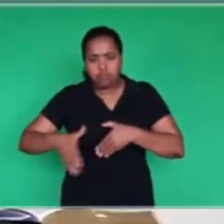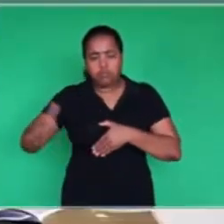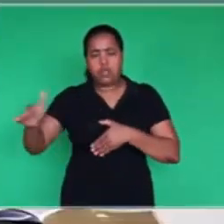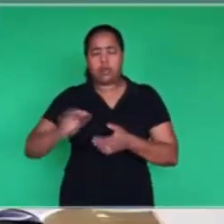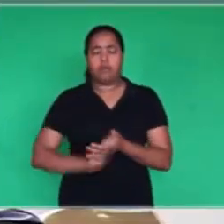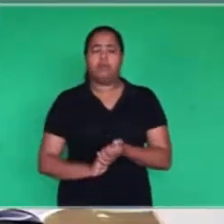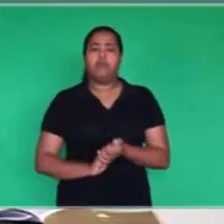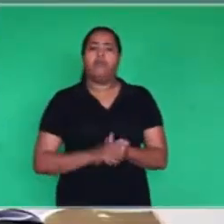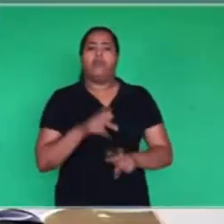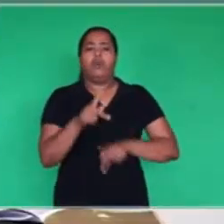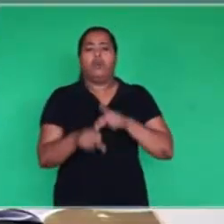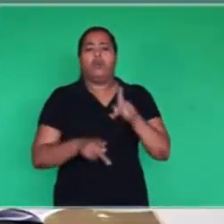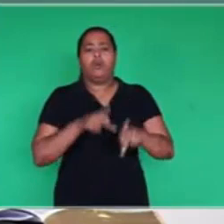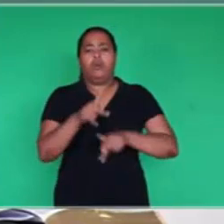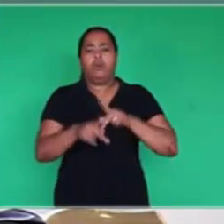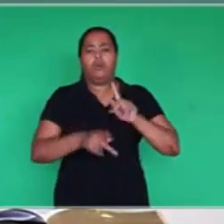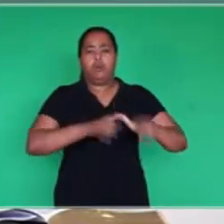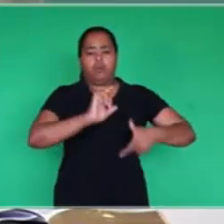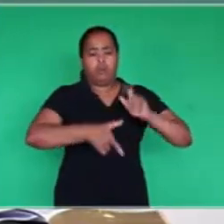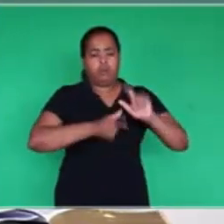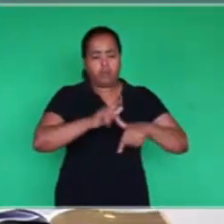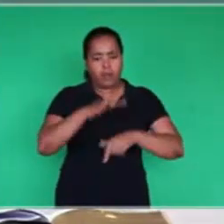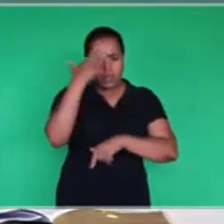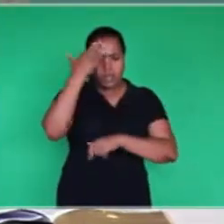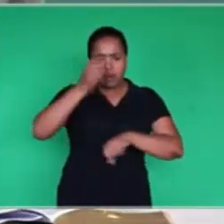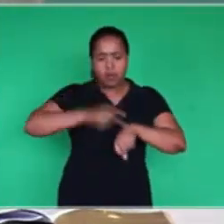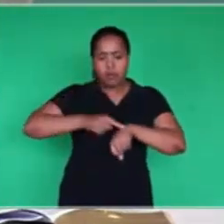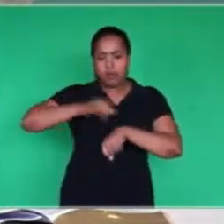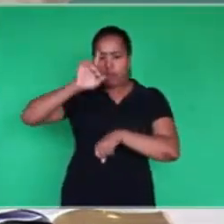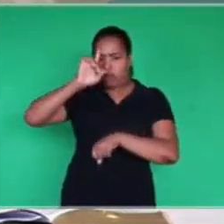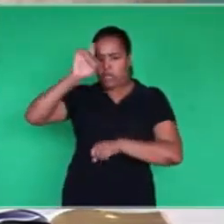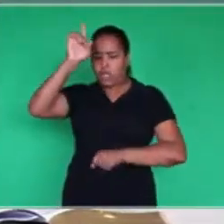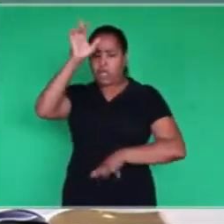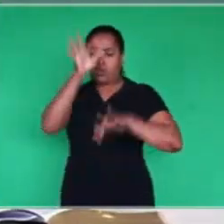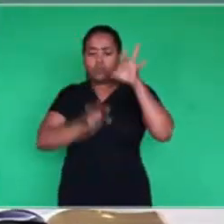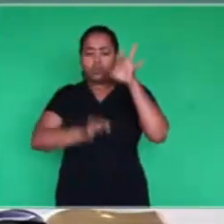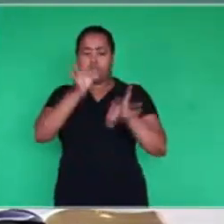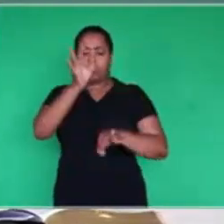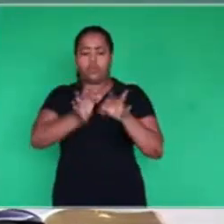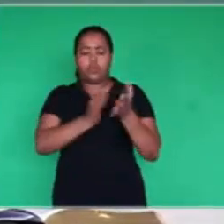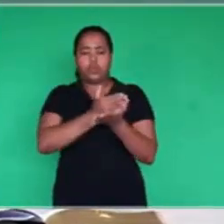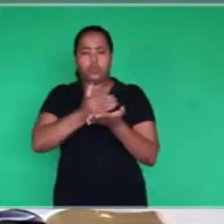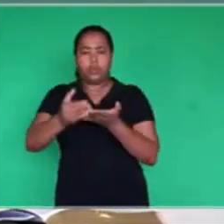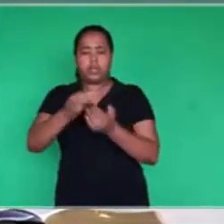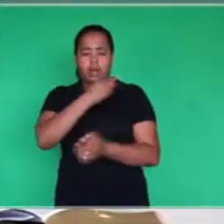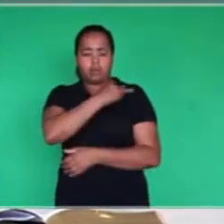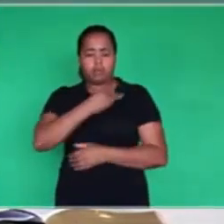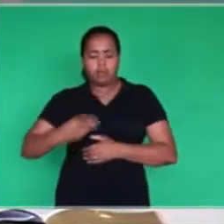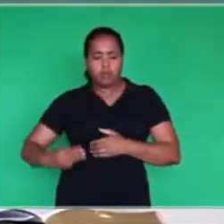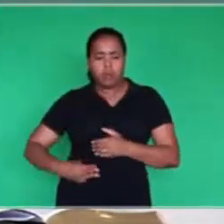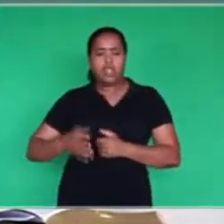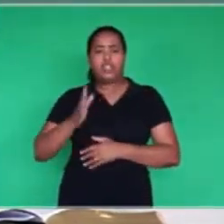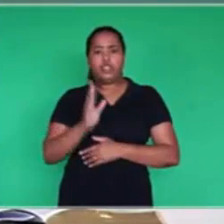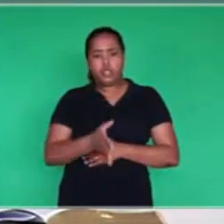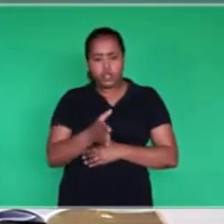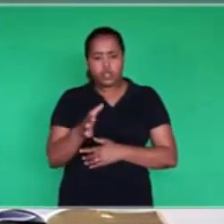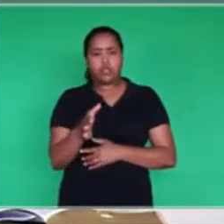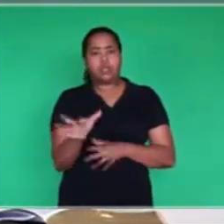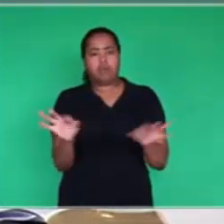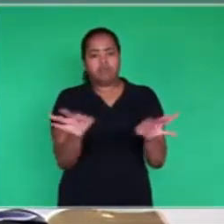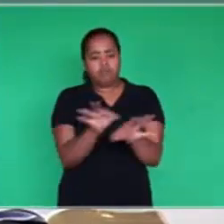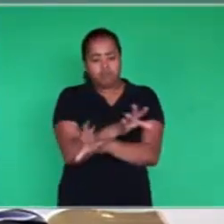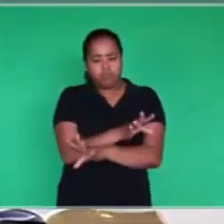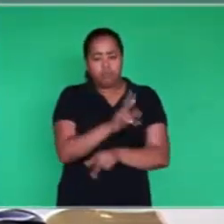The Messiah is here, the judgments too. Israel will awake, for they did not recognize